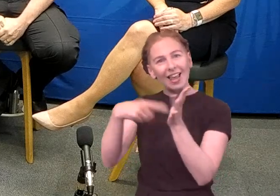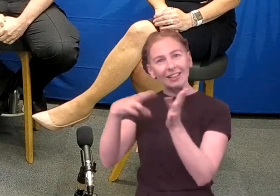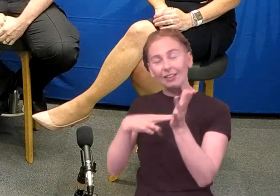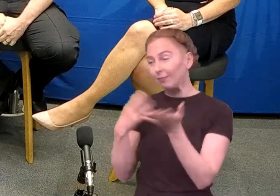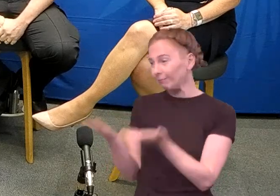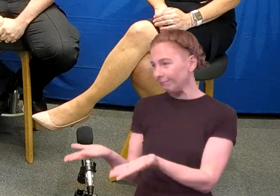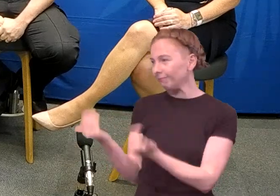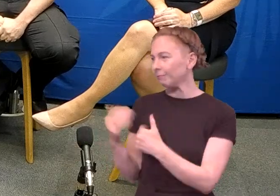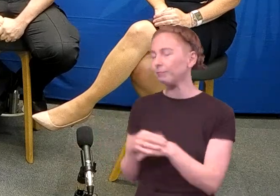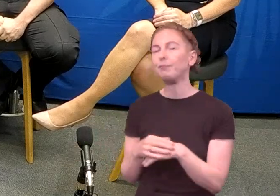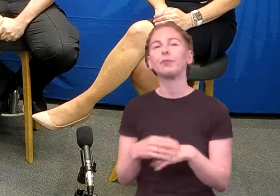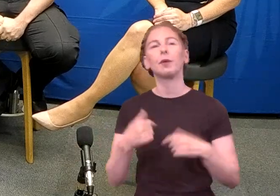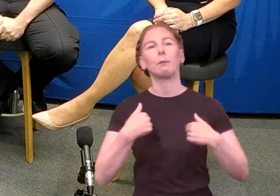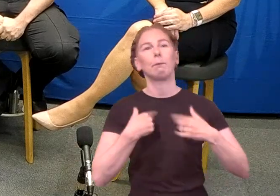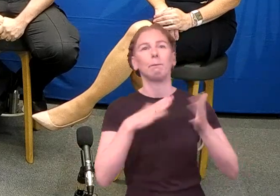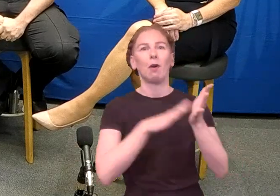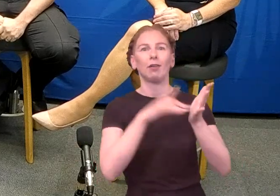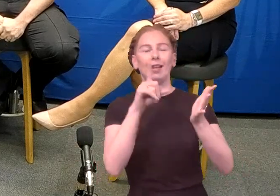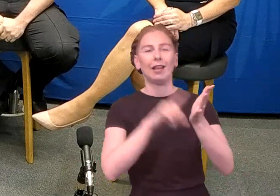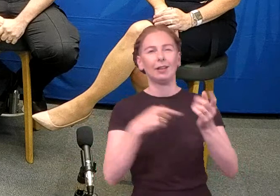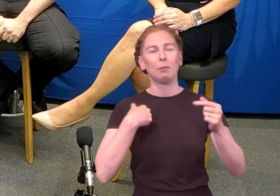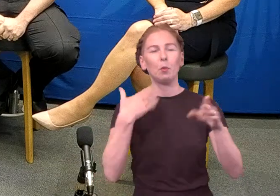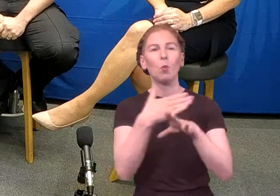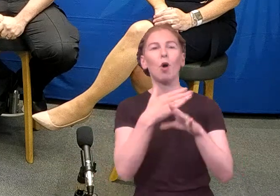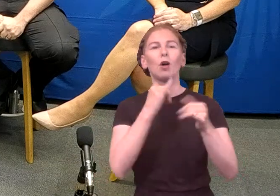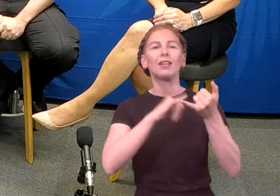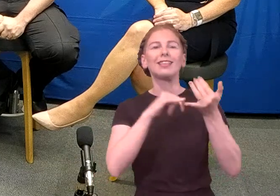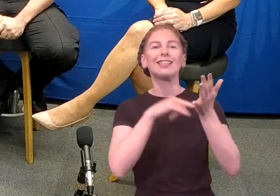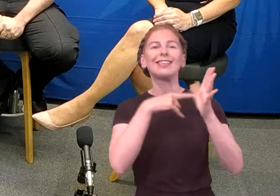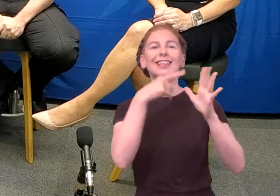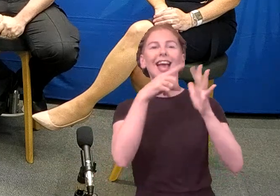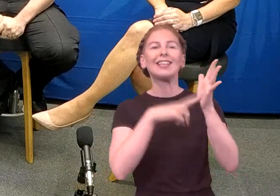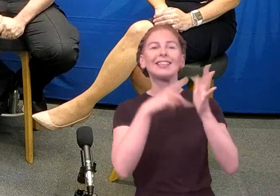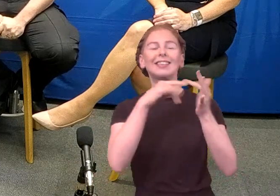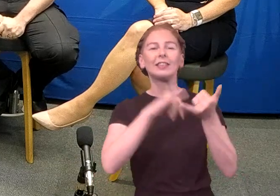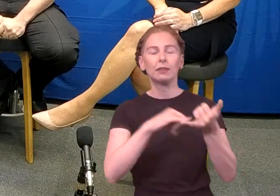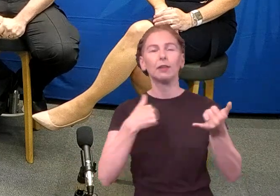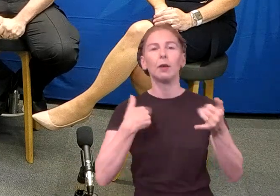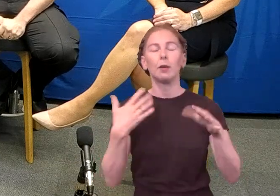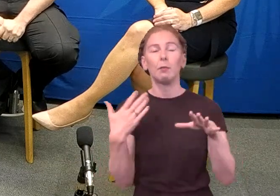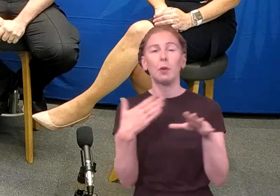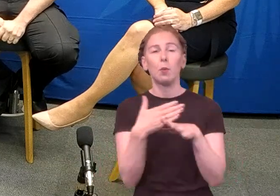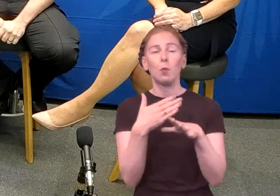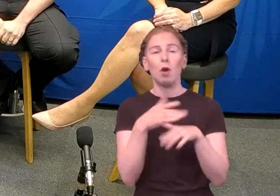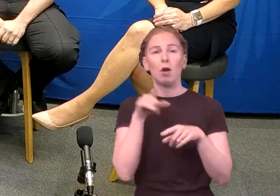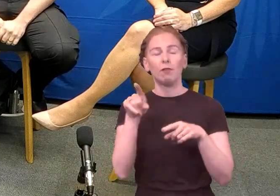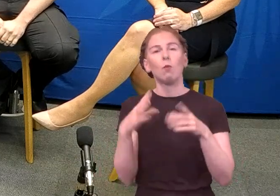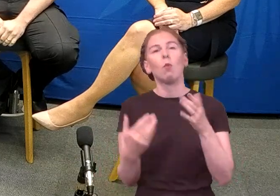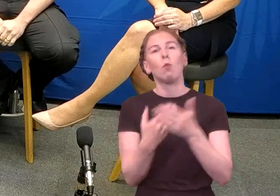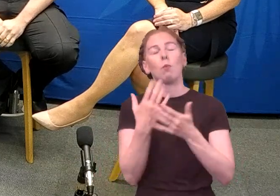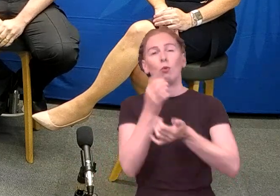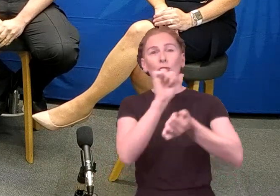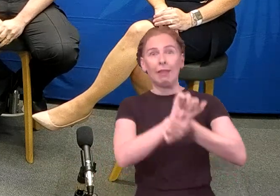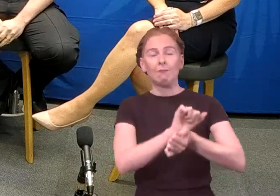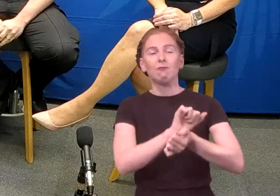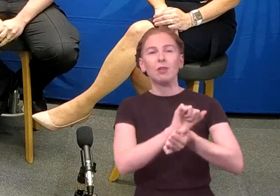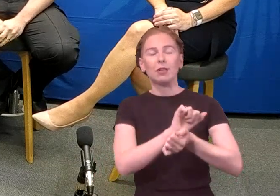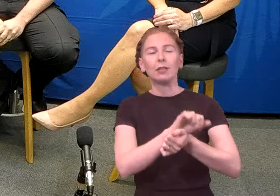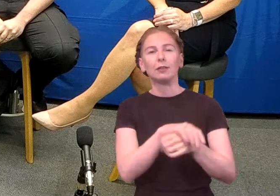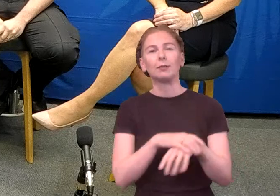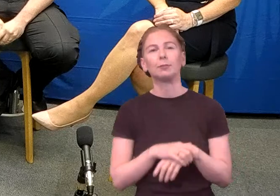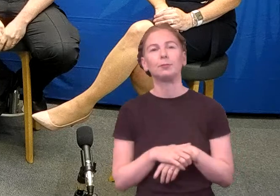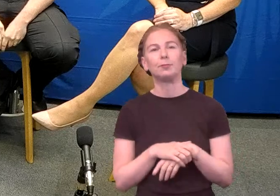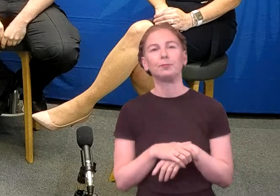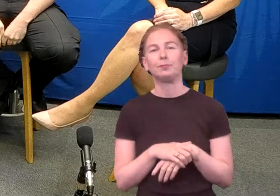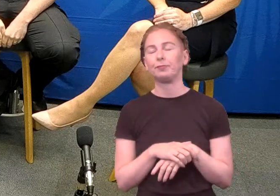out of Staines. I support the DCI as the tactical lead on the same portfolio for modern slavery. Thank you. Inspector James